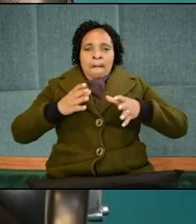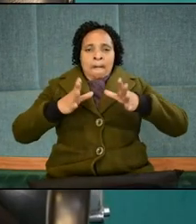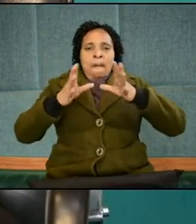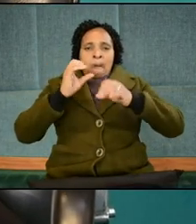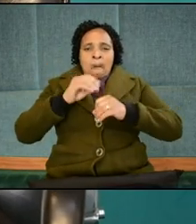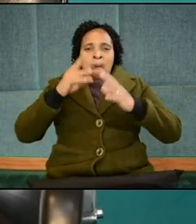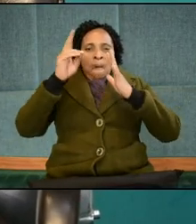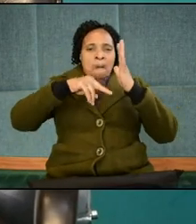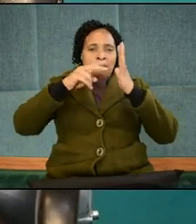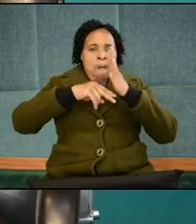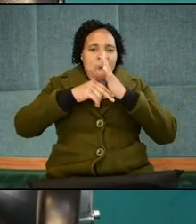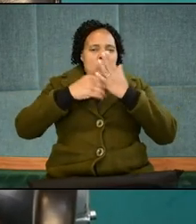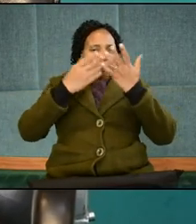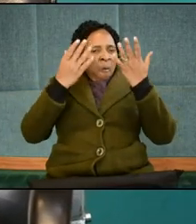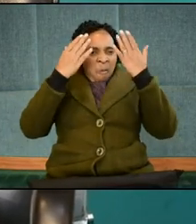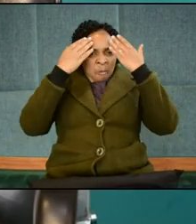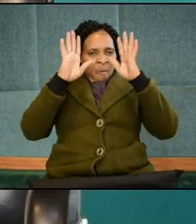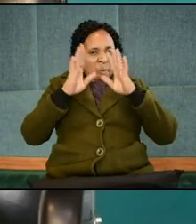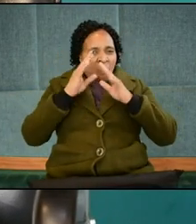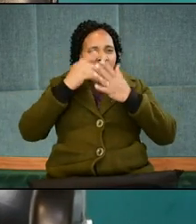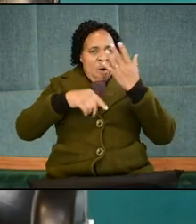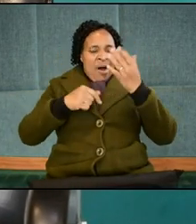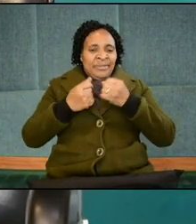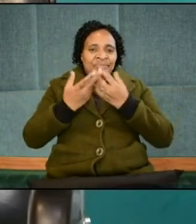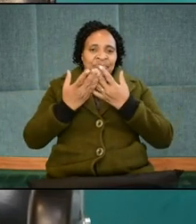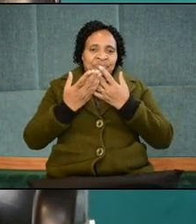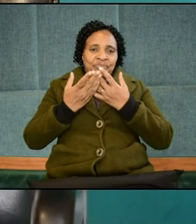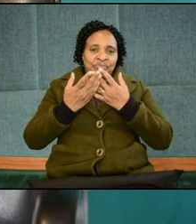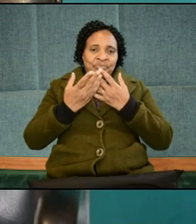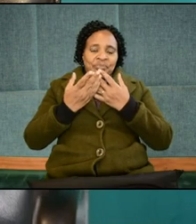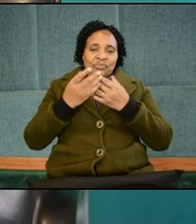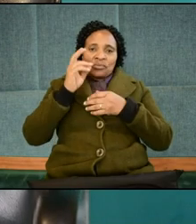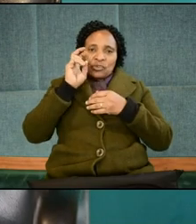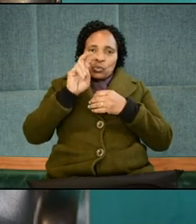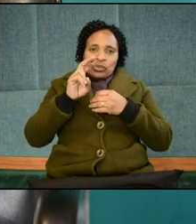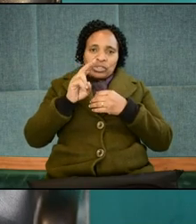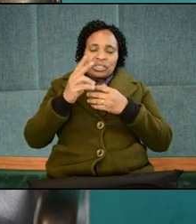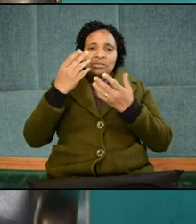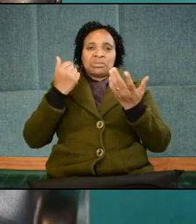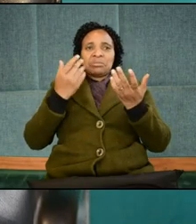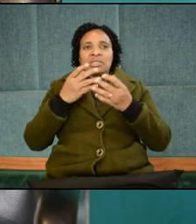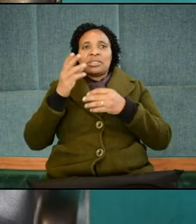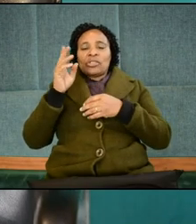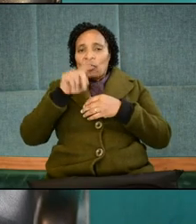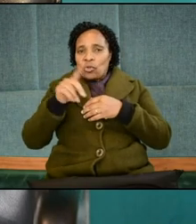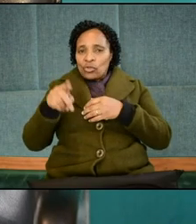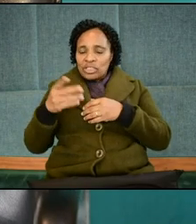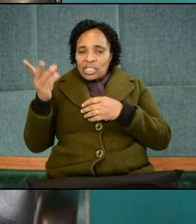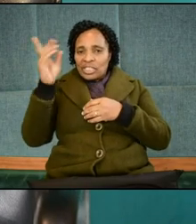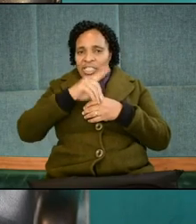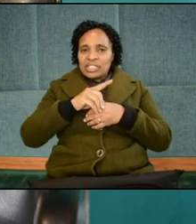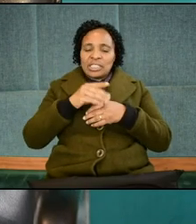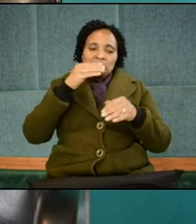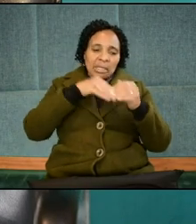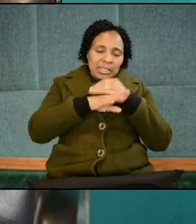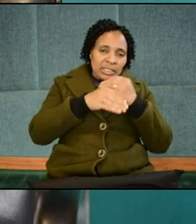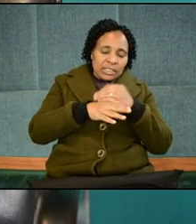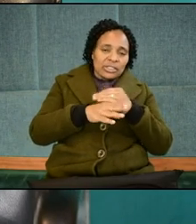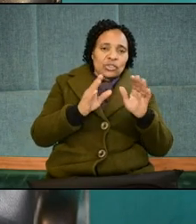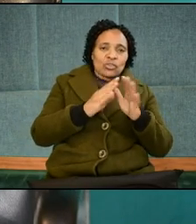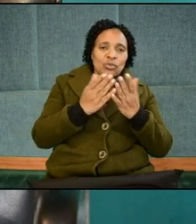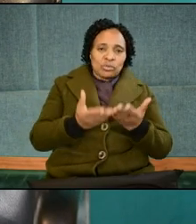reading Wattpad. I don't know if you guys have heard of Wattpad. Yeah. Wattpad used to be the in thing those days, because you'd get easy access to